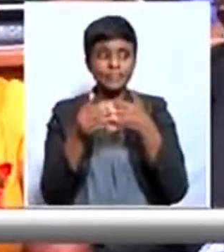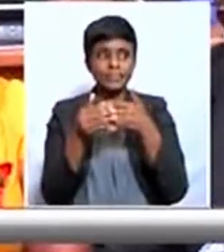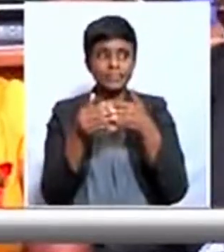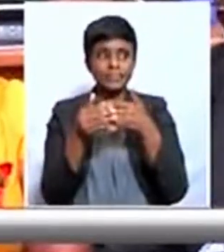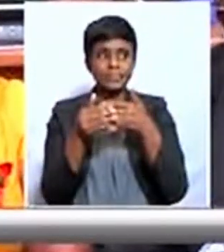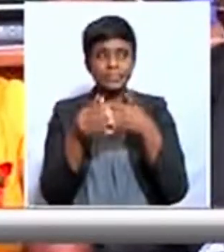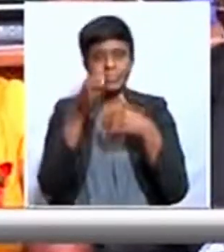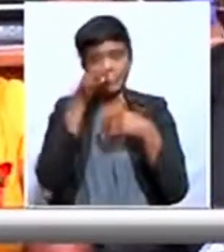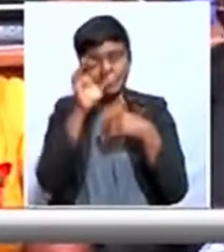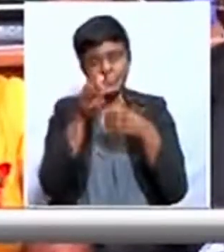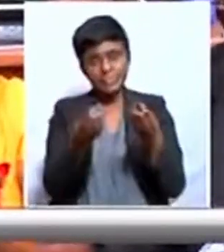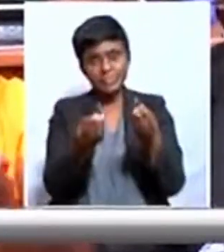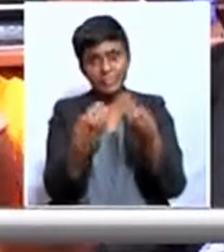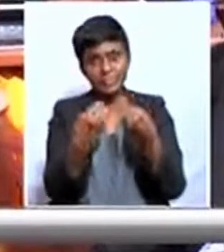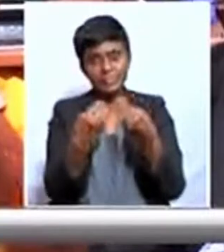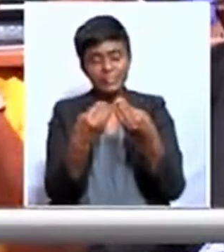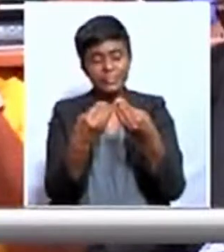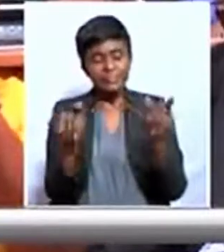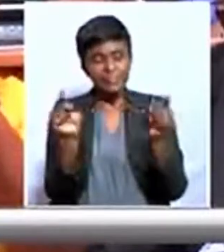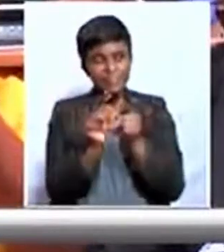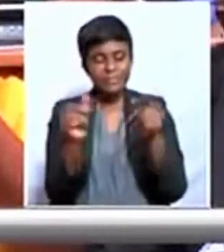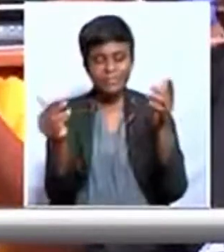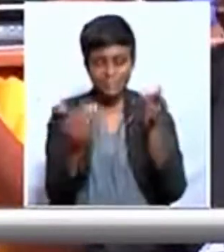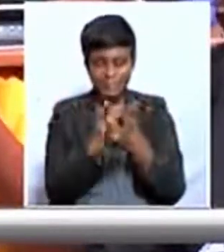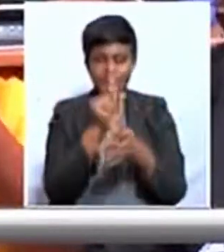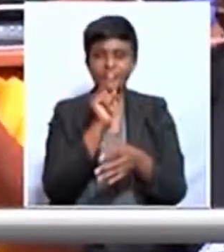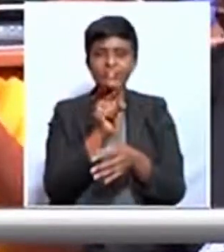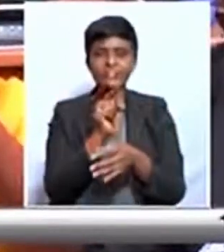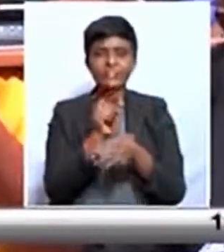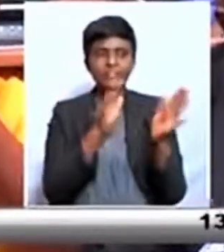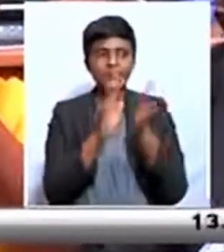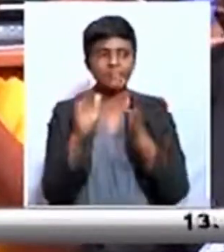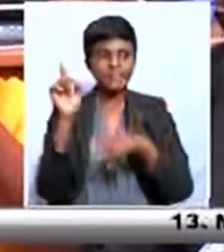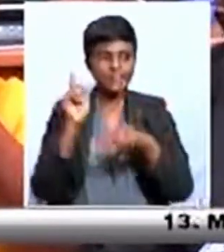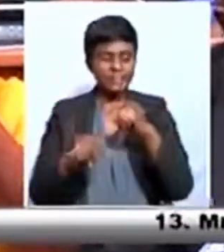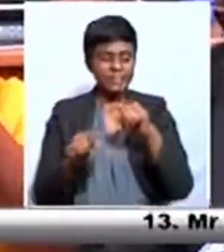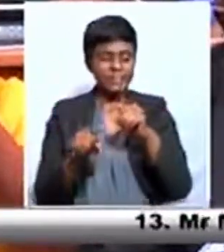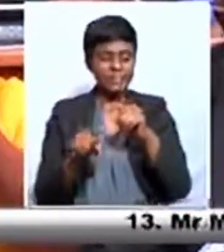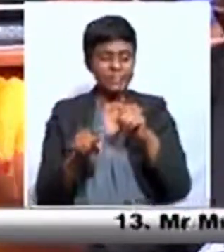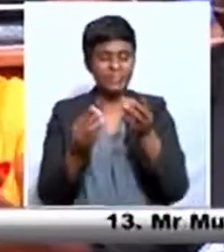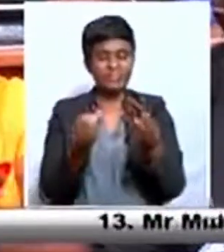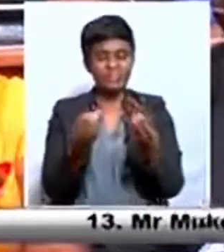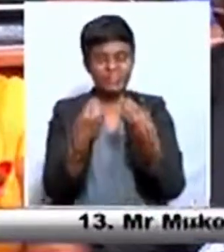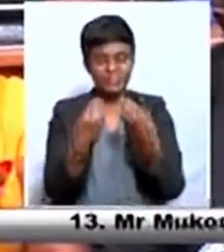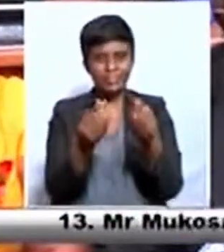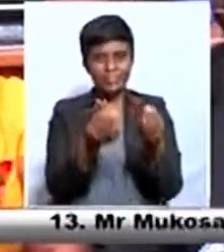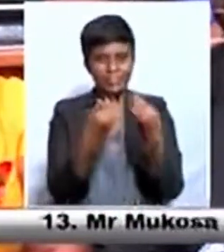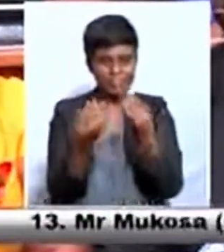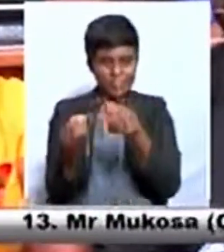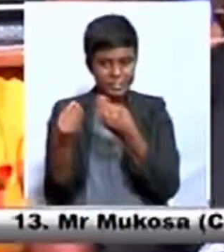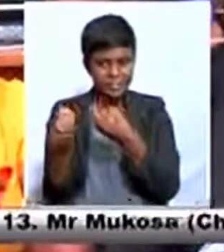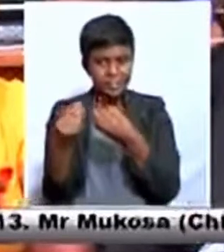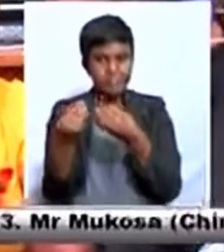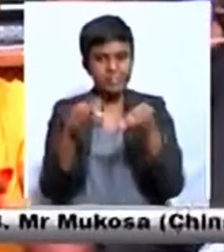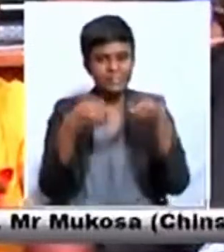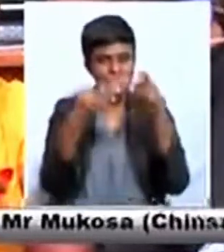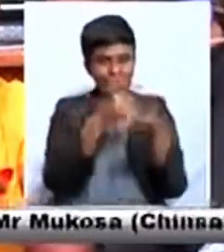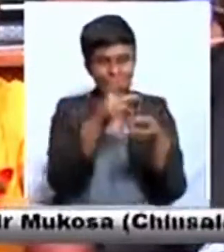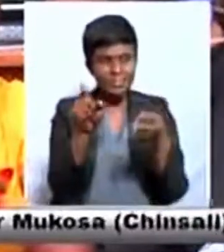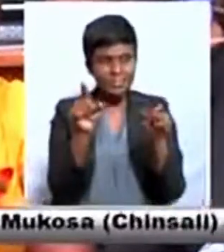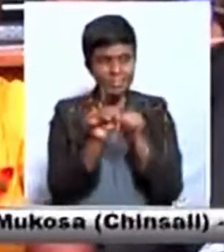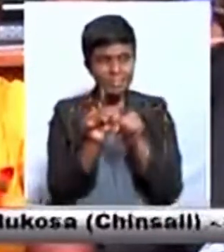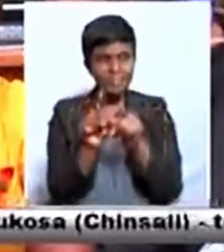Paseko. The new system, you can't, Chekarako, give me something in order for me to give you. Even